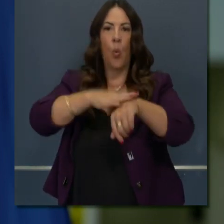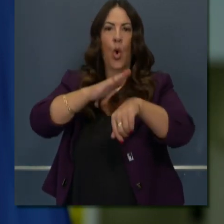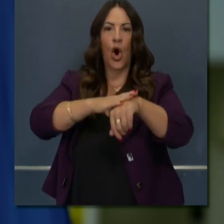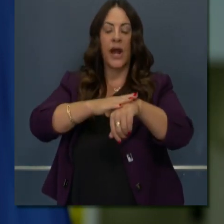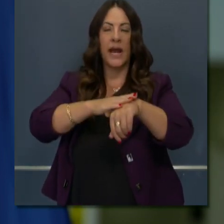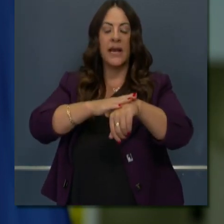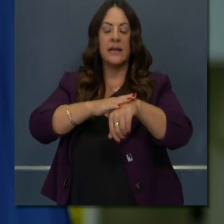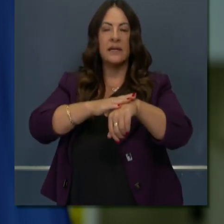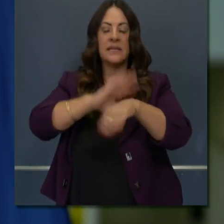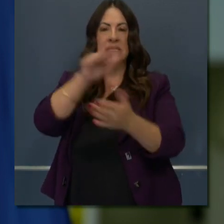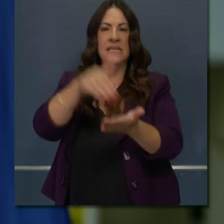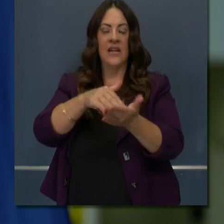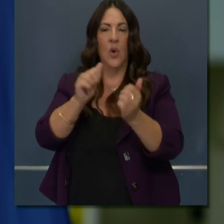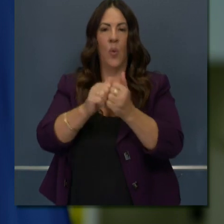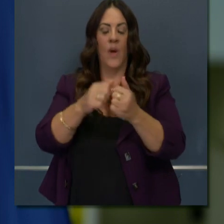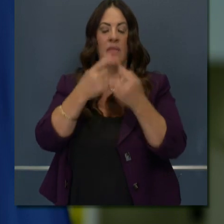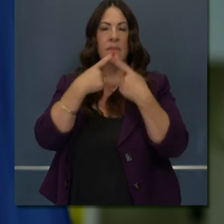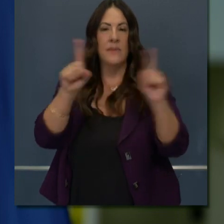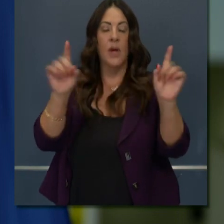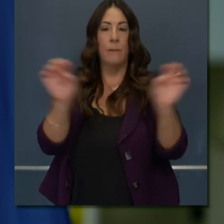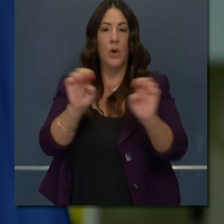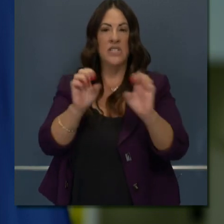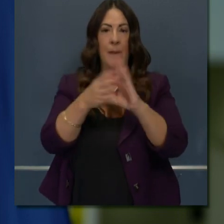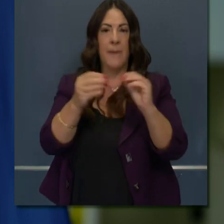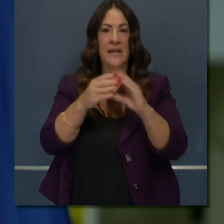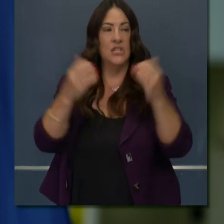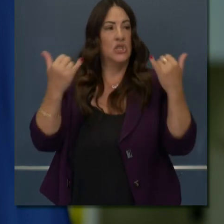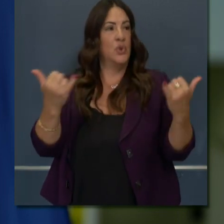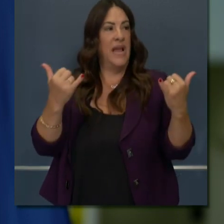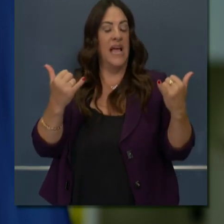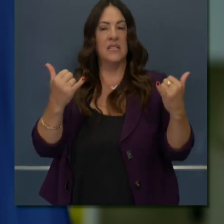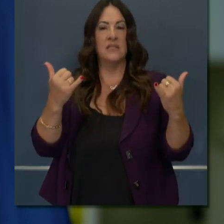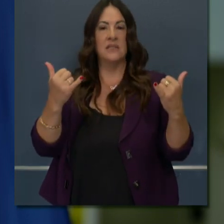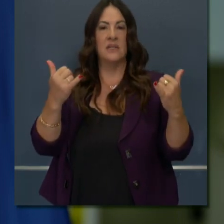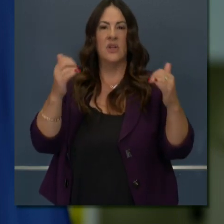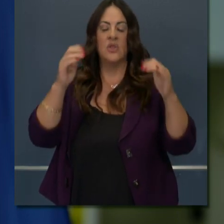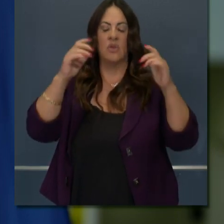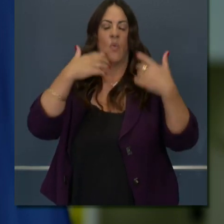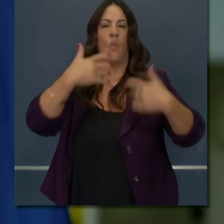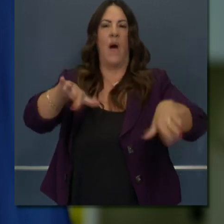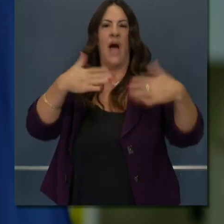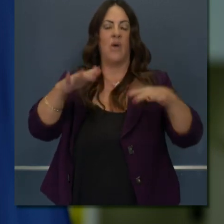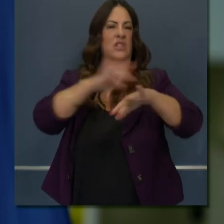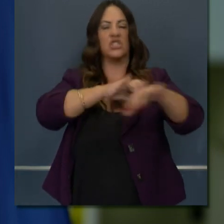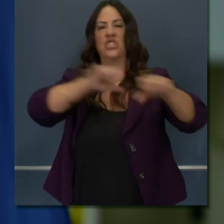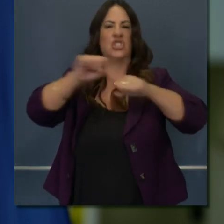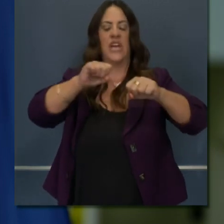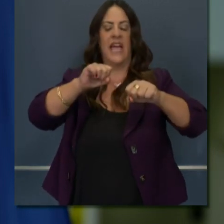non-emergency message. Today is the Great Shakeout Day in California.